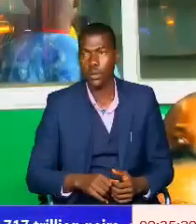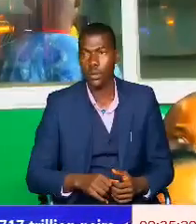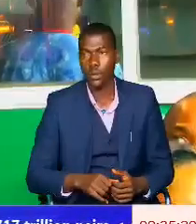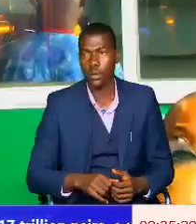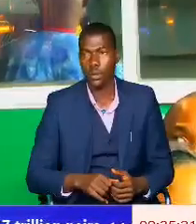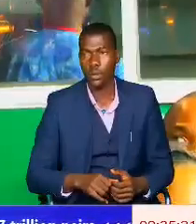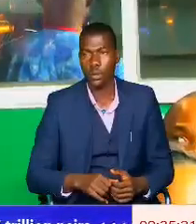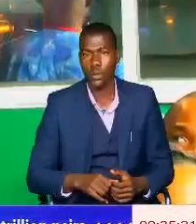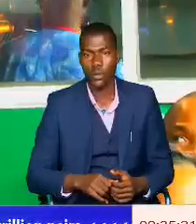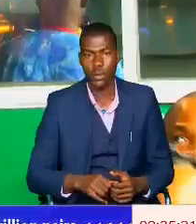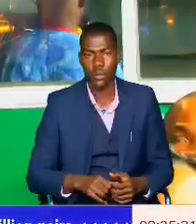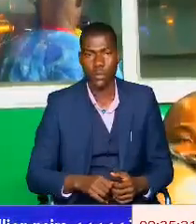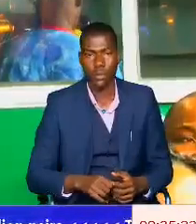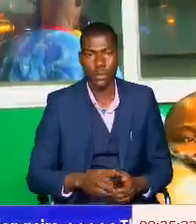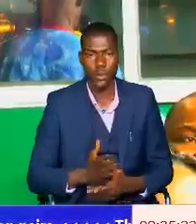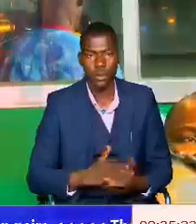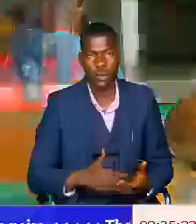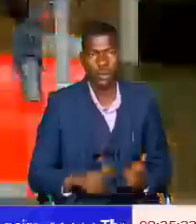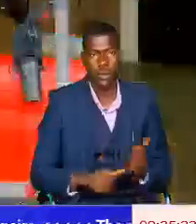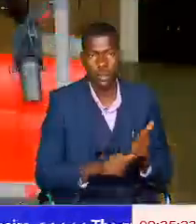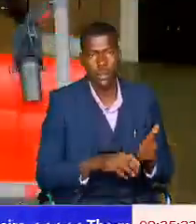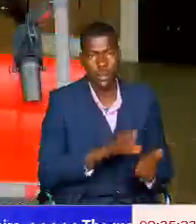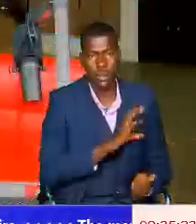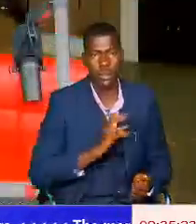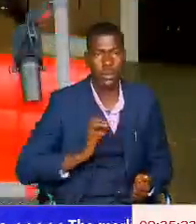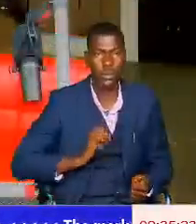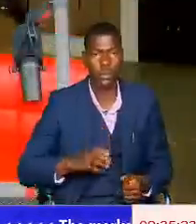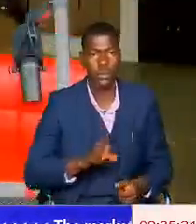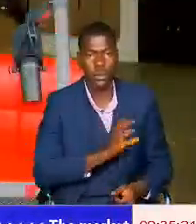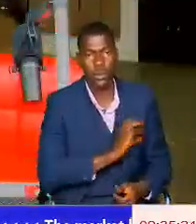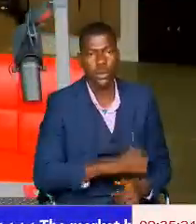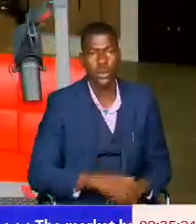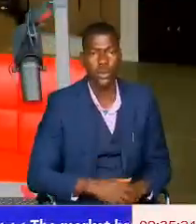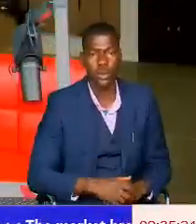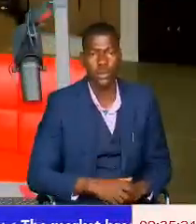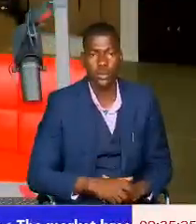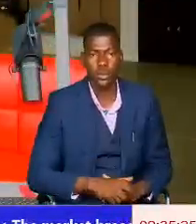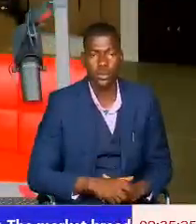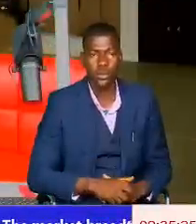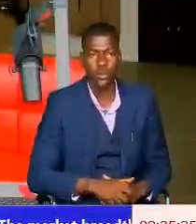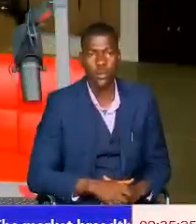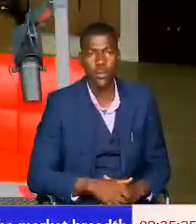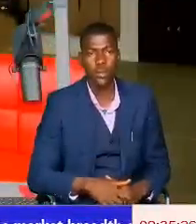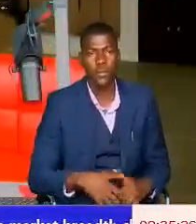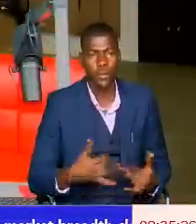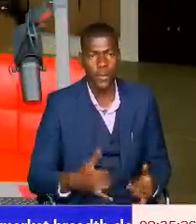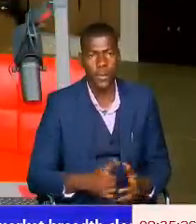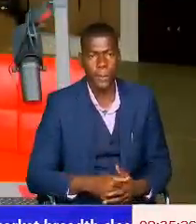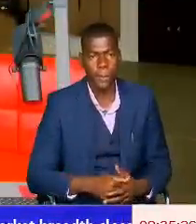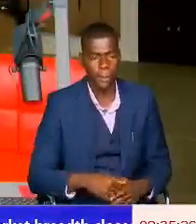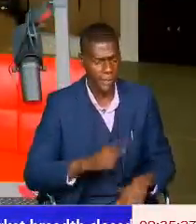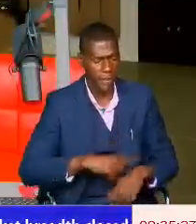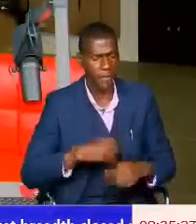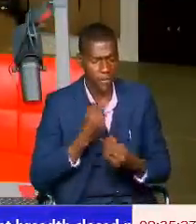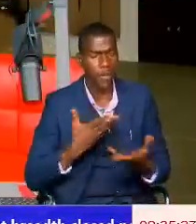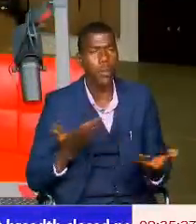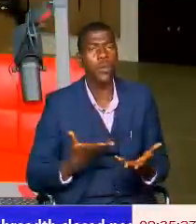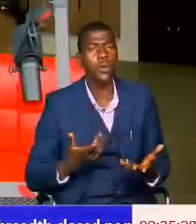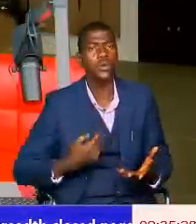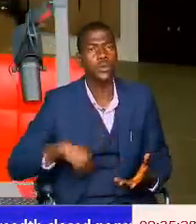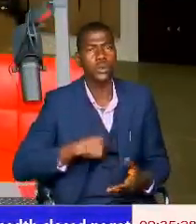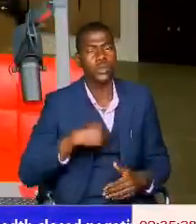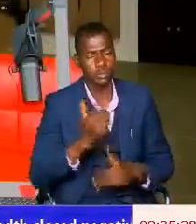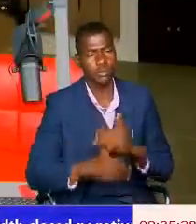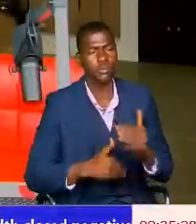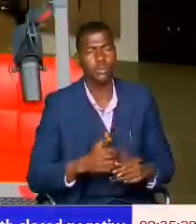police. Okay. So thank you. It's all right. So, my brothers, my sisters, if I look down on a city time, don't they give us signal to do